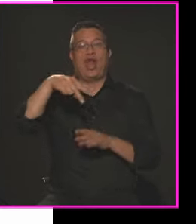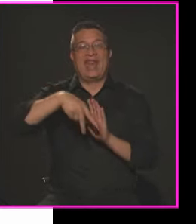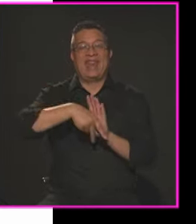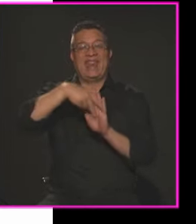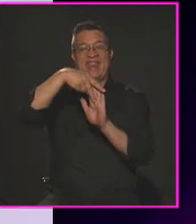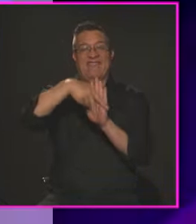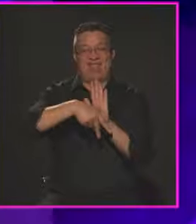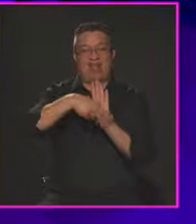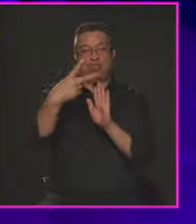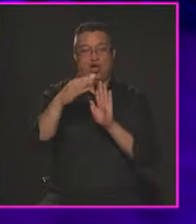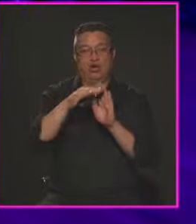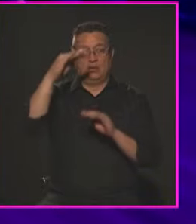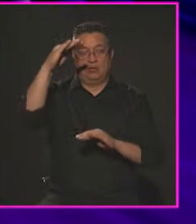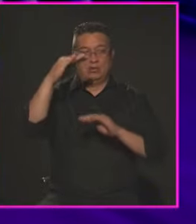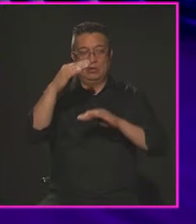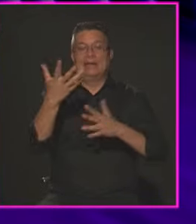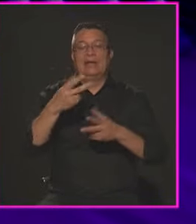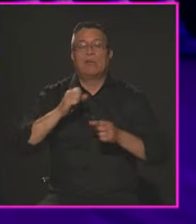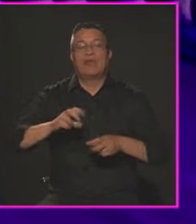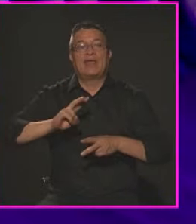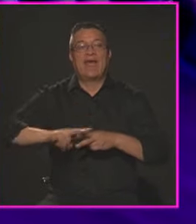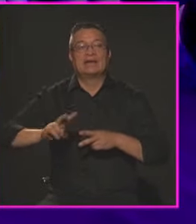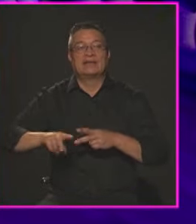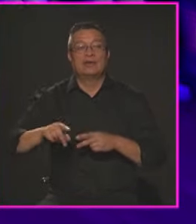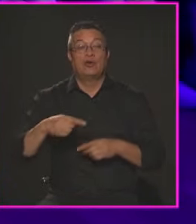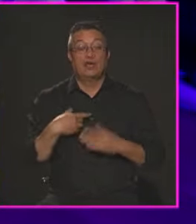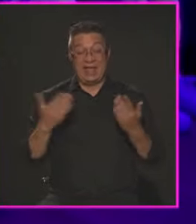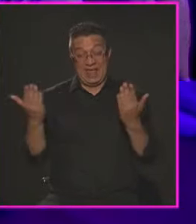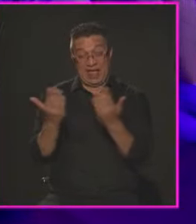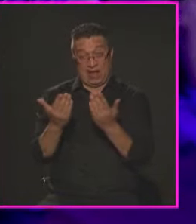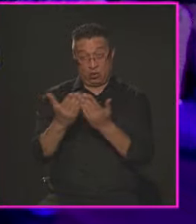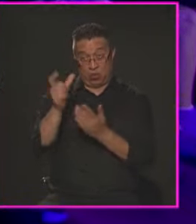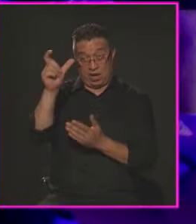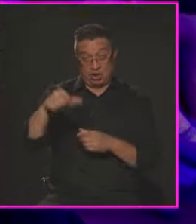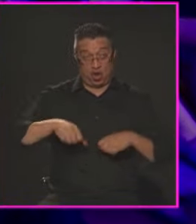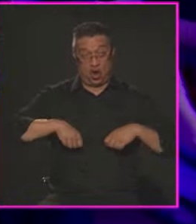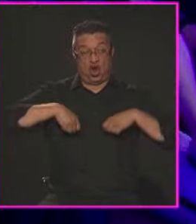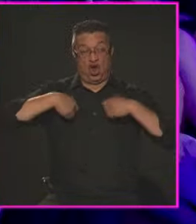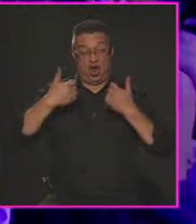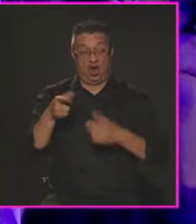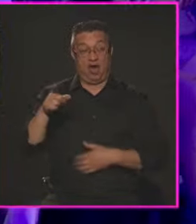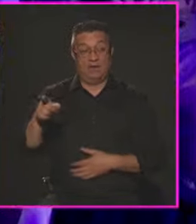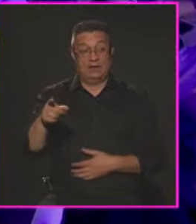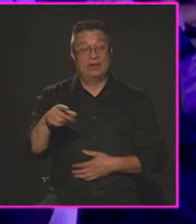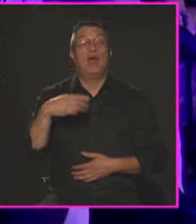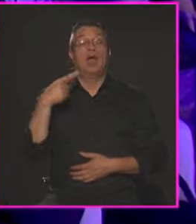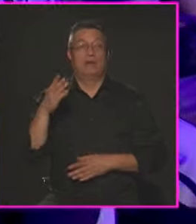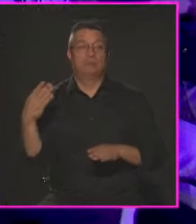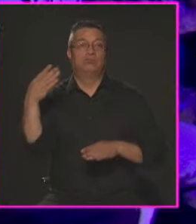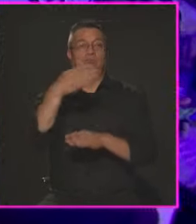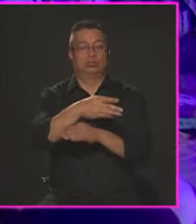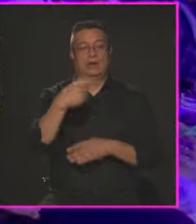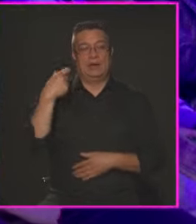A young student of Stern, Isidor Rabi, came back to the United States after spending some time in Stern lab and created his